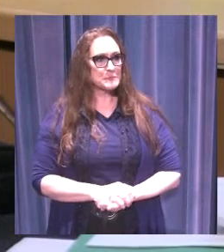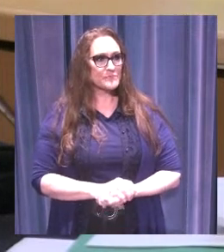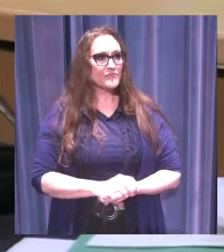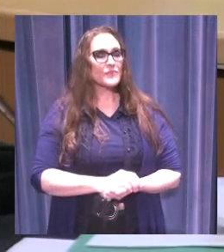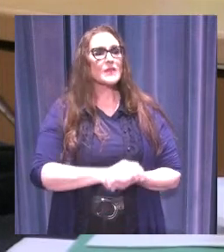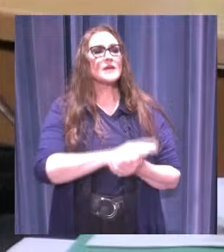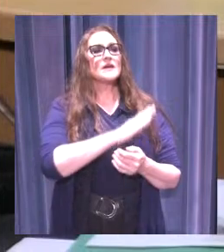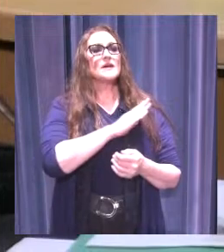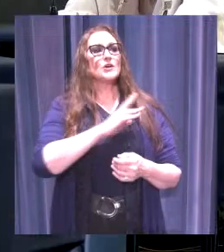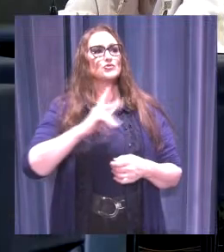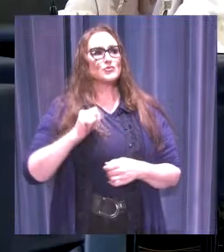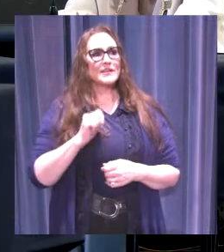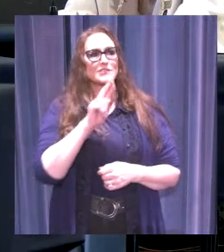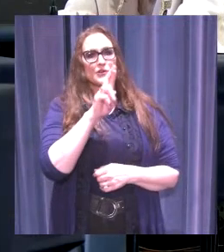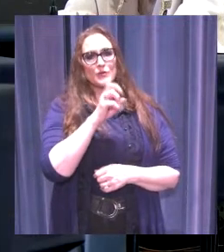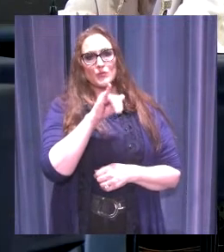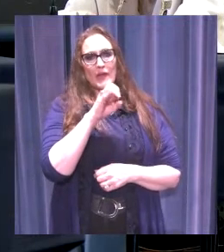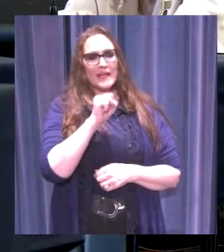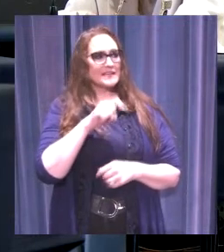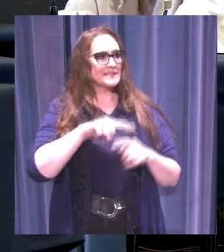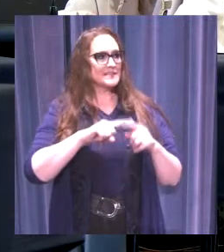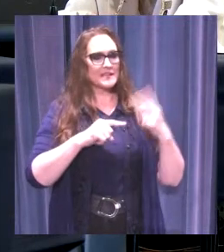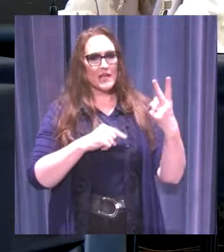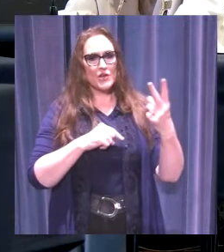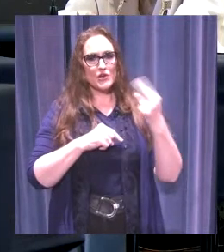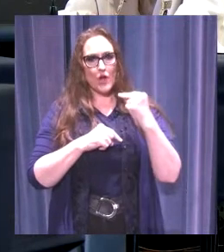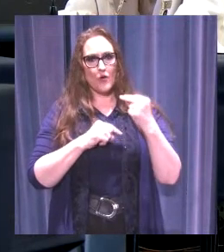Trustee Reyes. No.